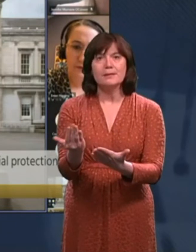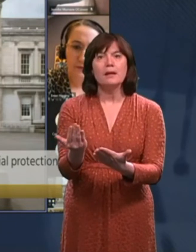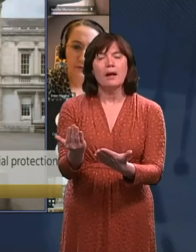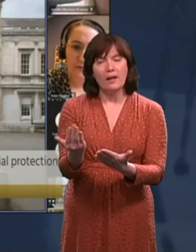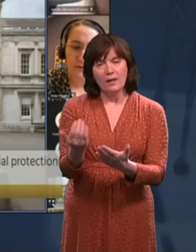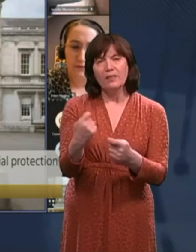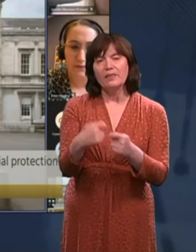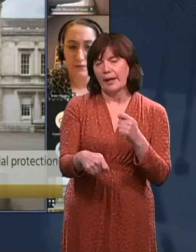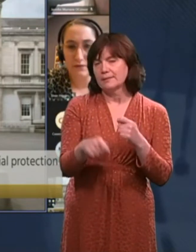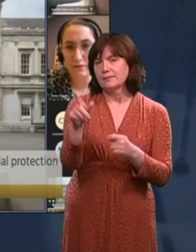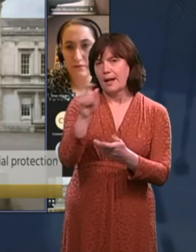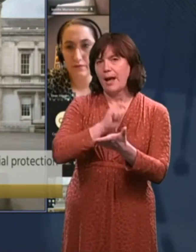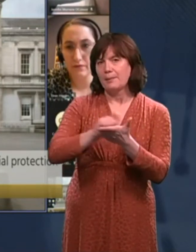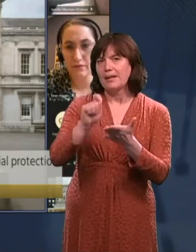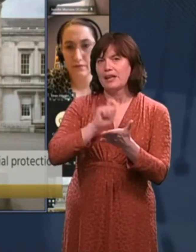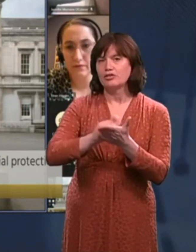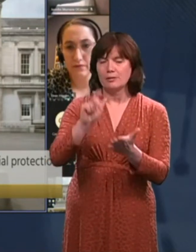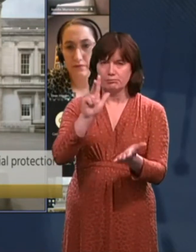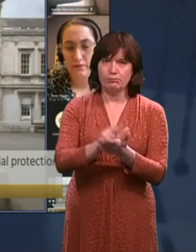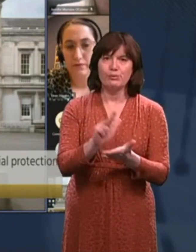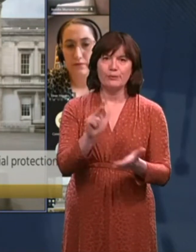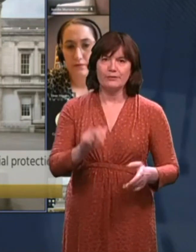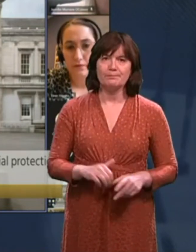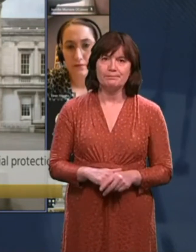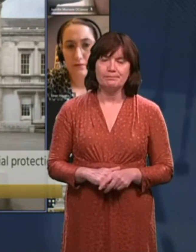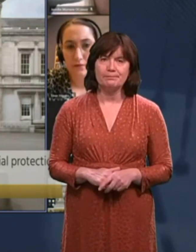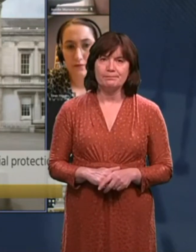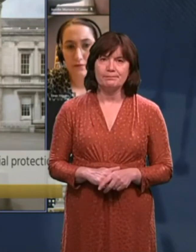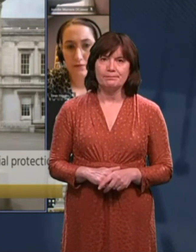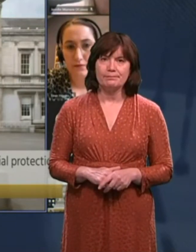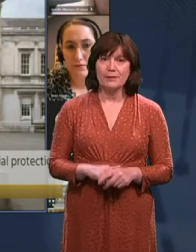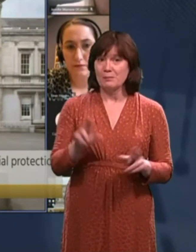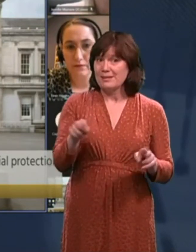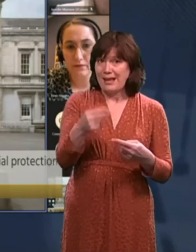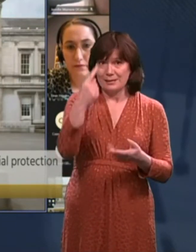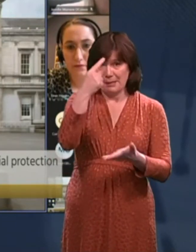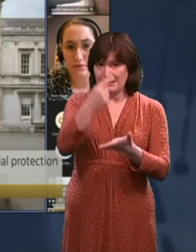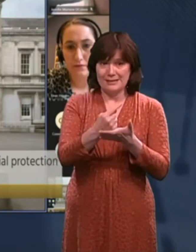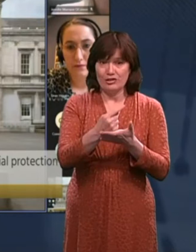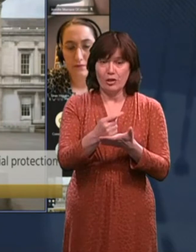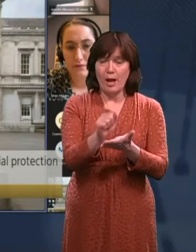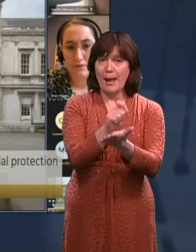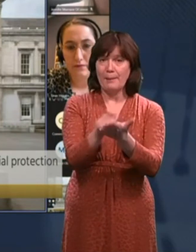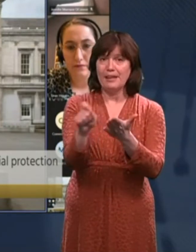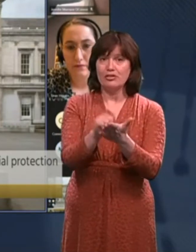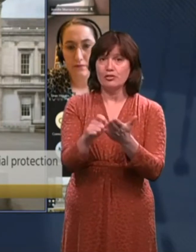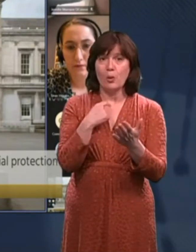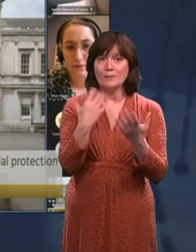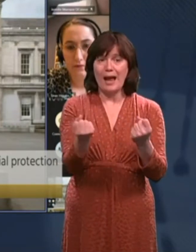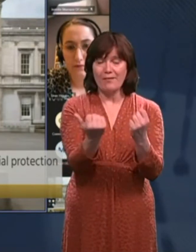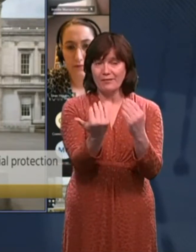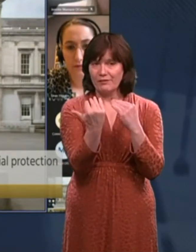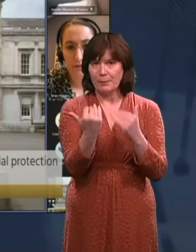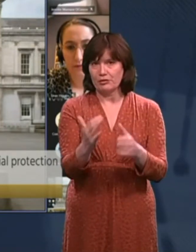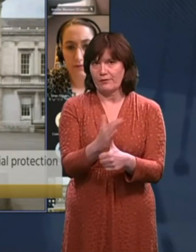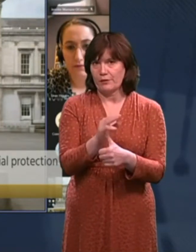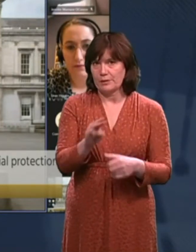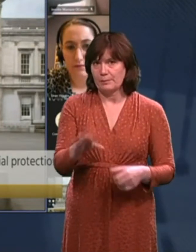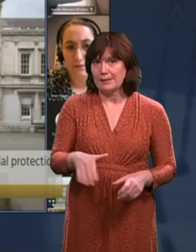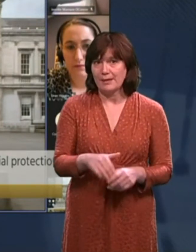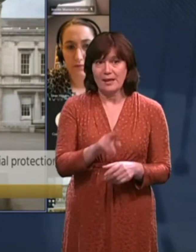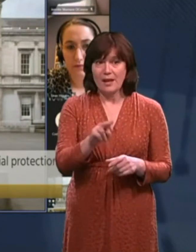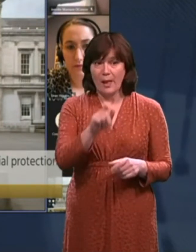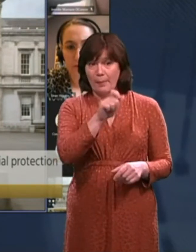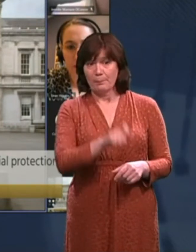application can be approved. But you can't make a decision on an application if you don't have the information. And again, it's not the